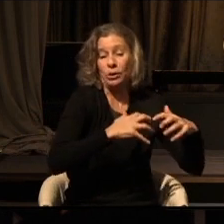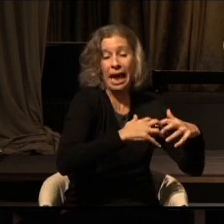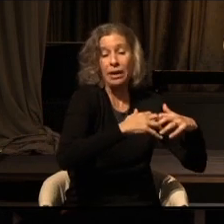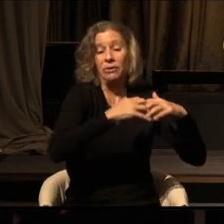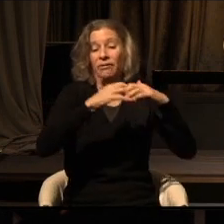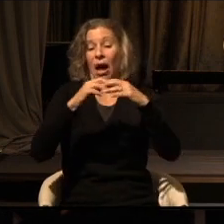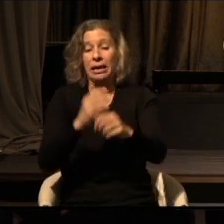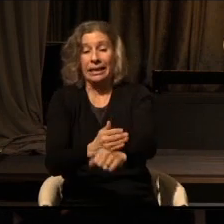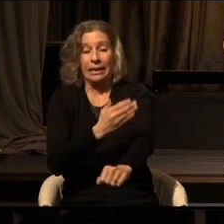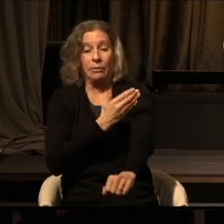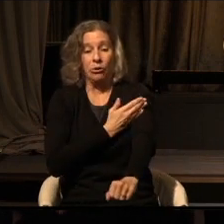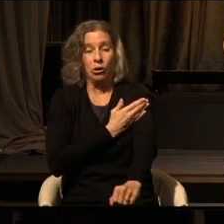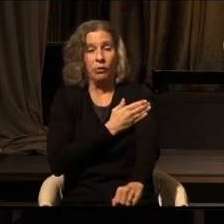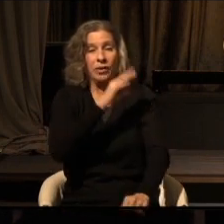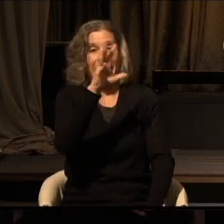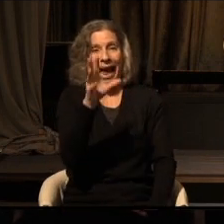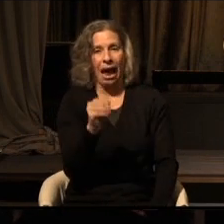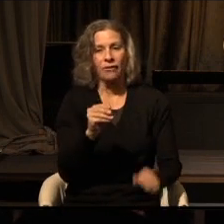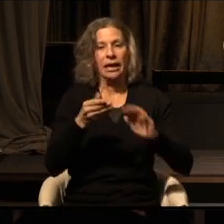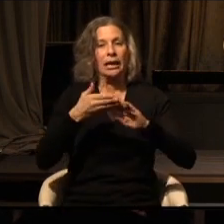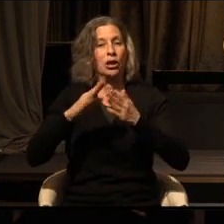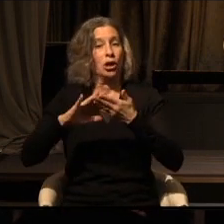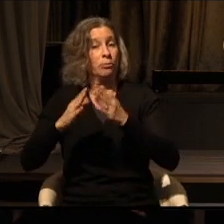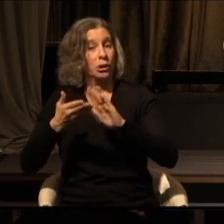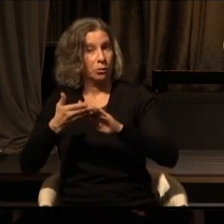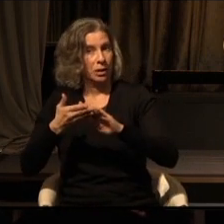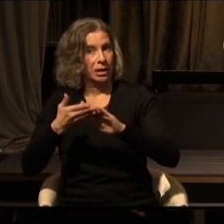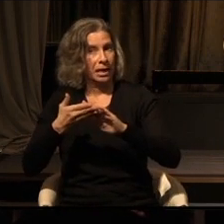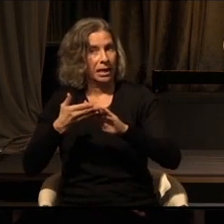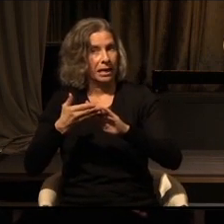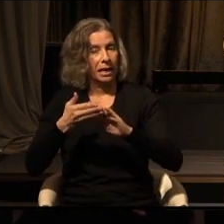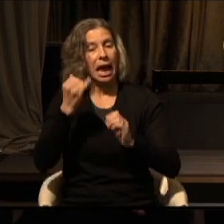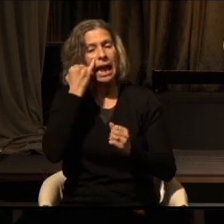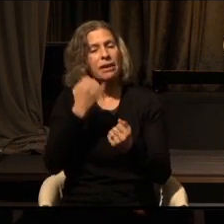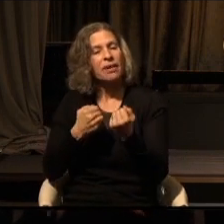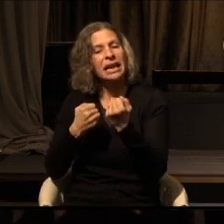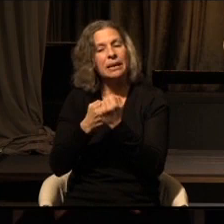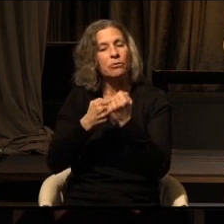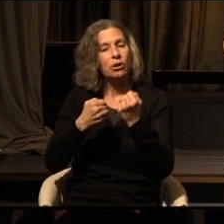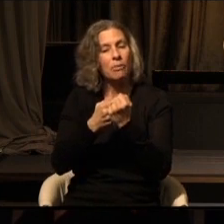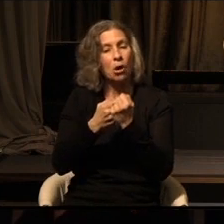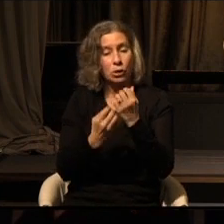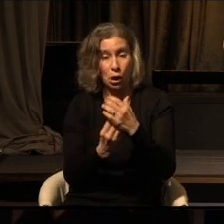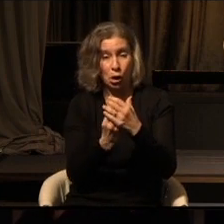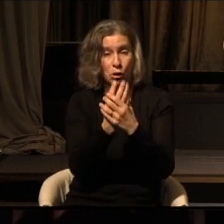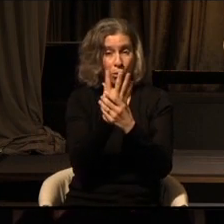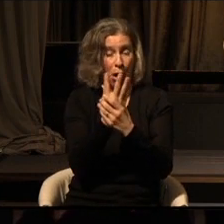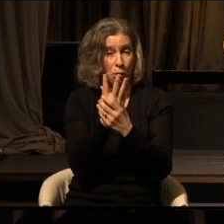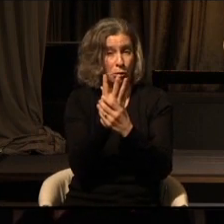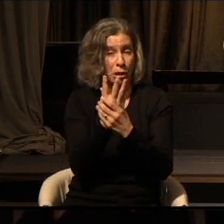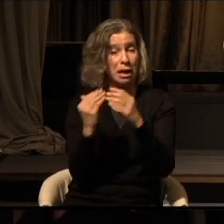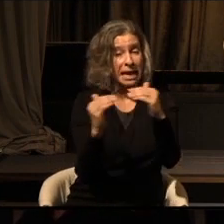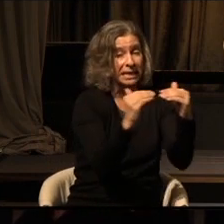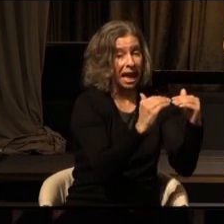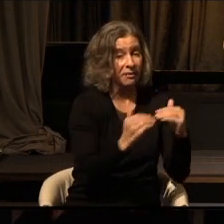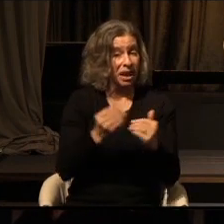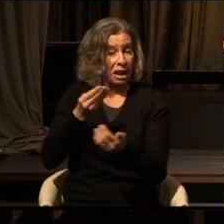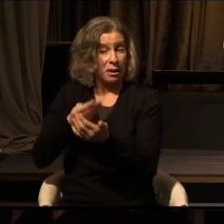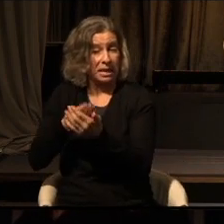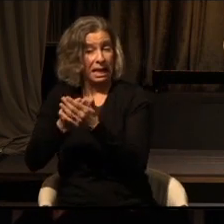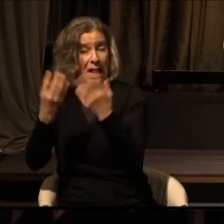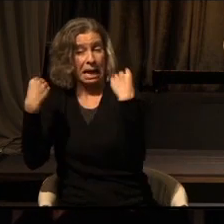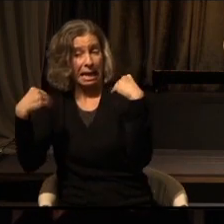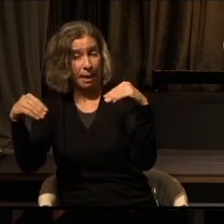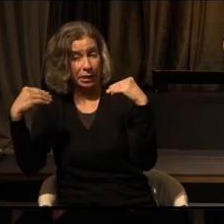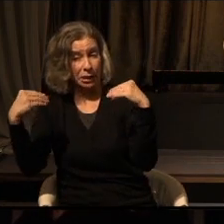Is basically anything that promotes growth and net revenue fair game in the capitalist market? And does this example